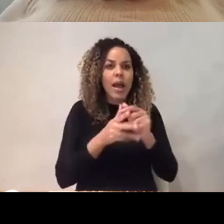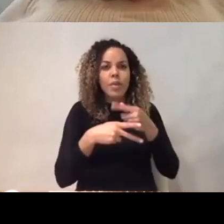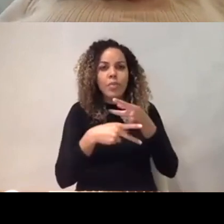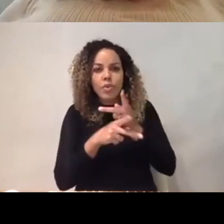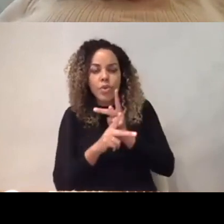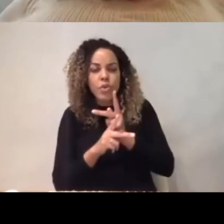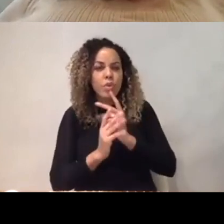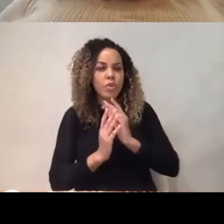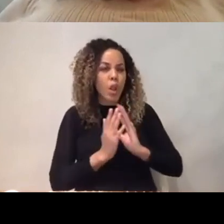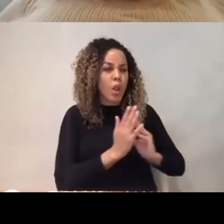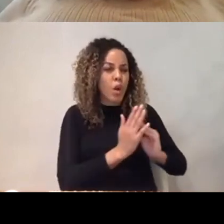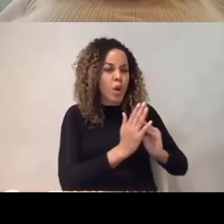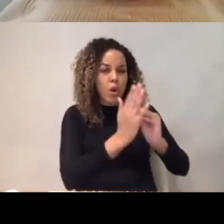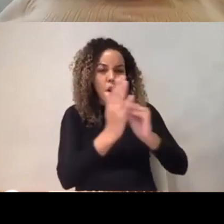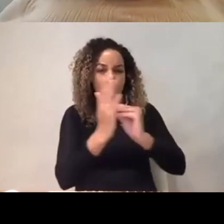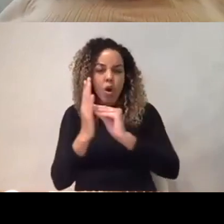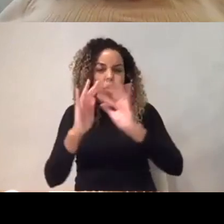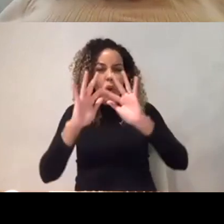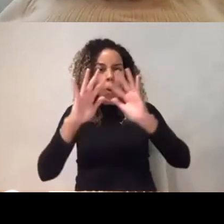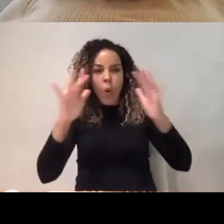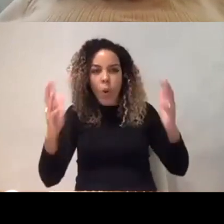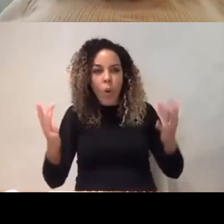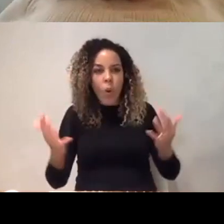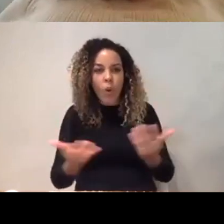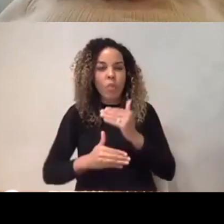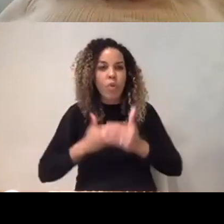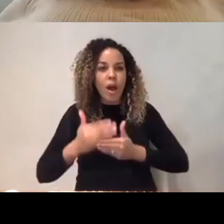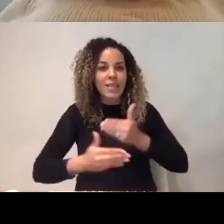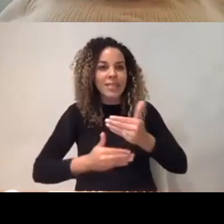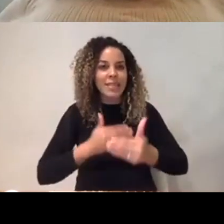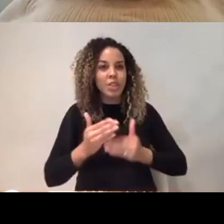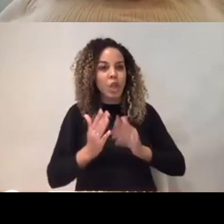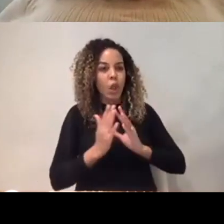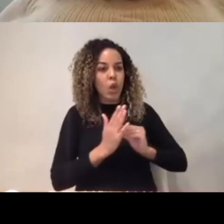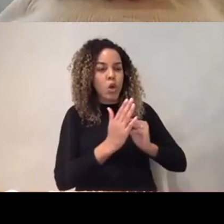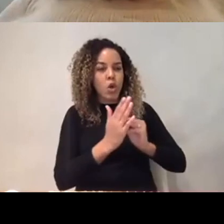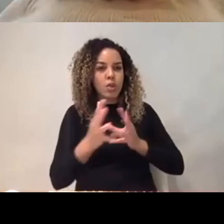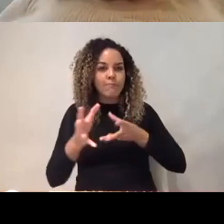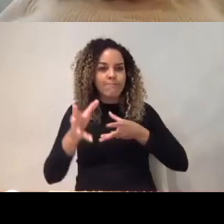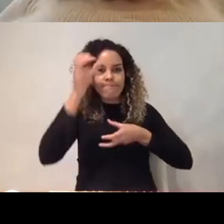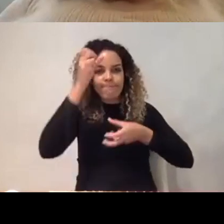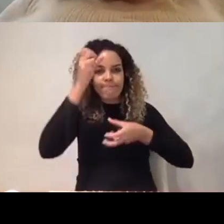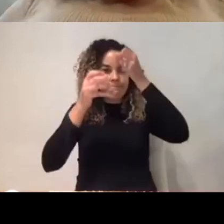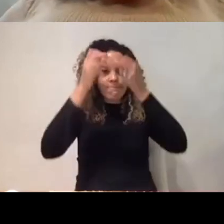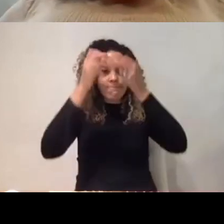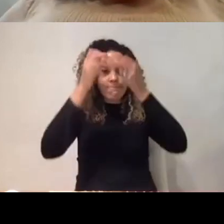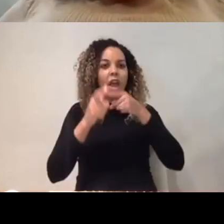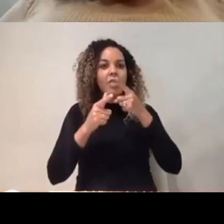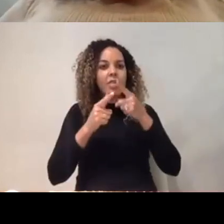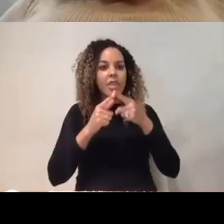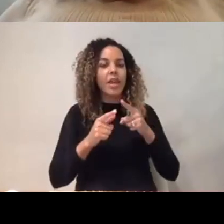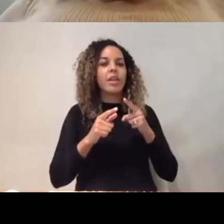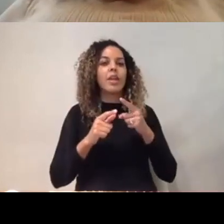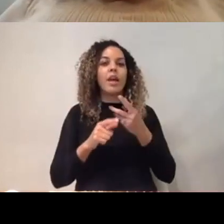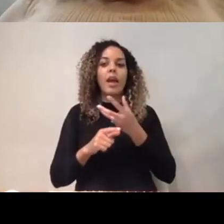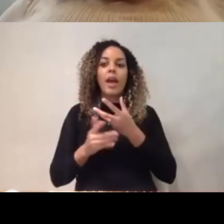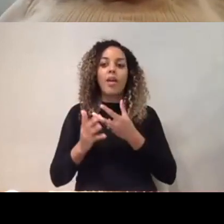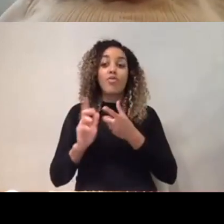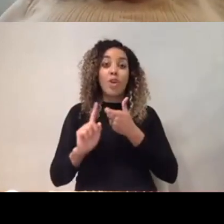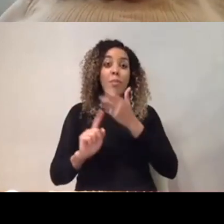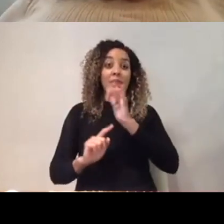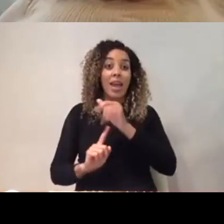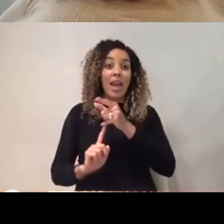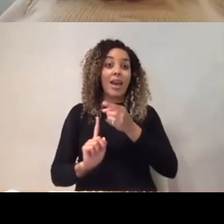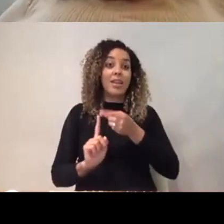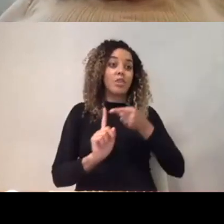the entire kind of the whole process where you are, and then do your research outside of that too. But really,